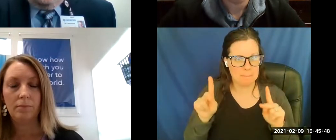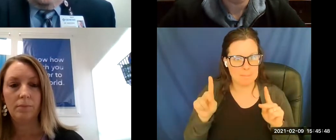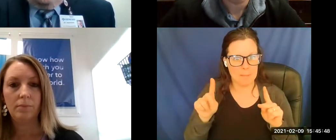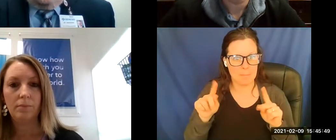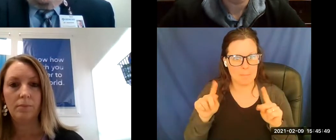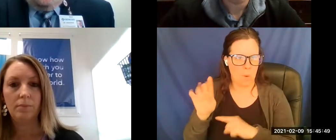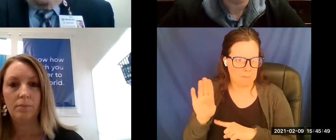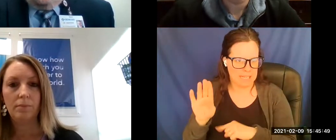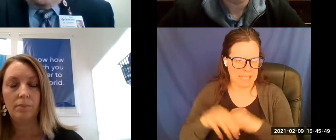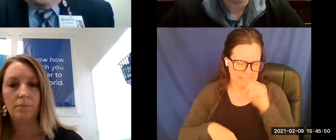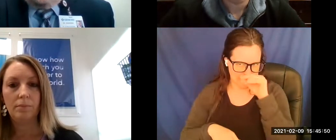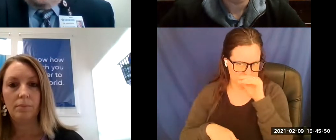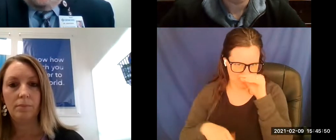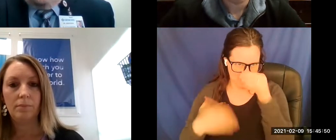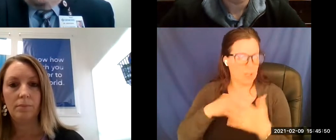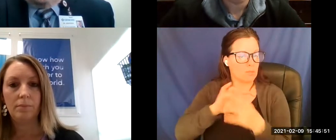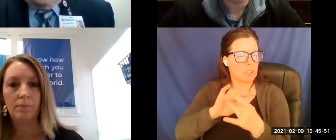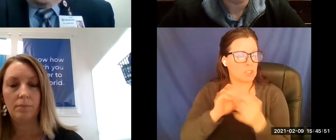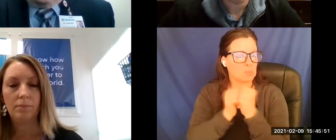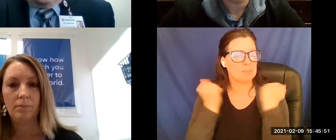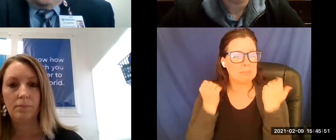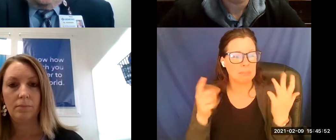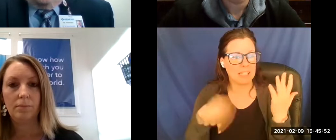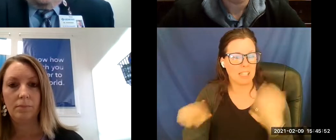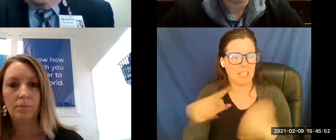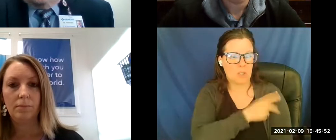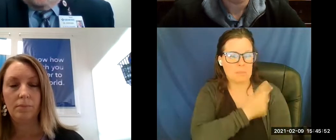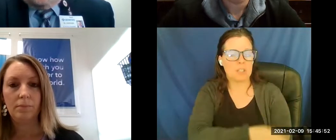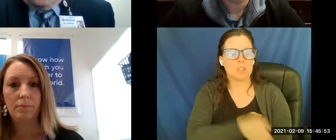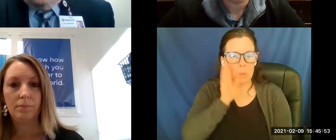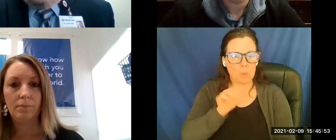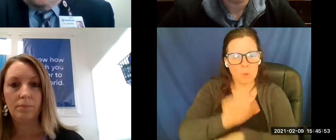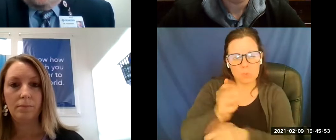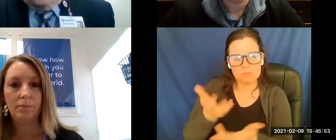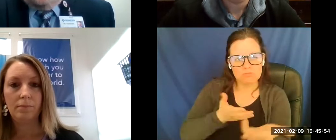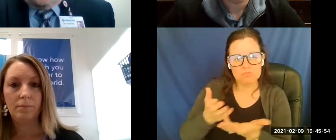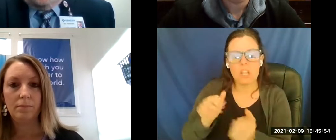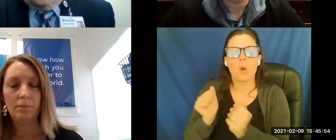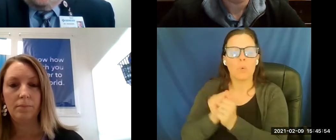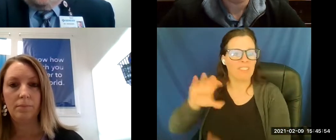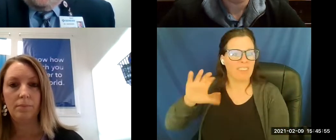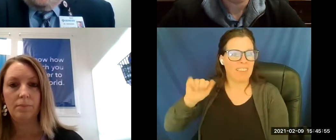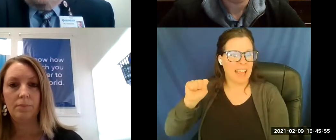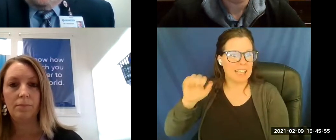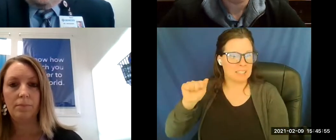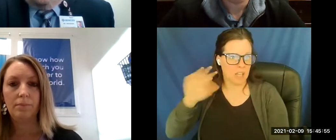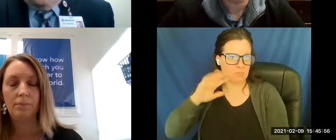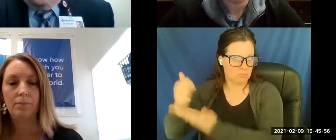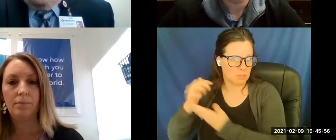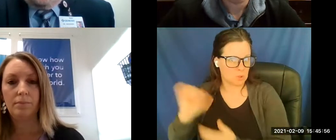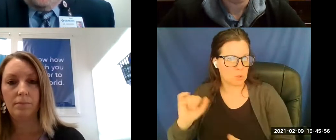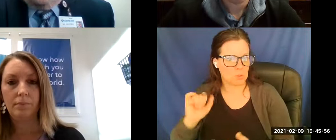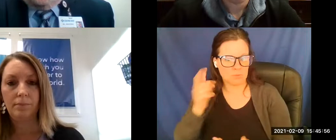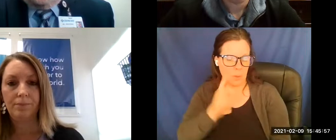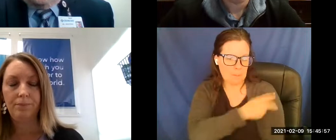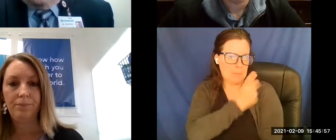1B. We have relationships with many of those patients, and we'll work with CASI and make sure we take care of the patients who may not have